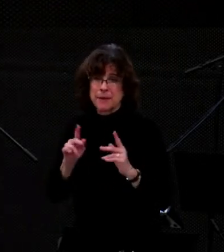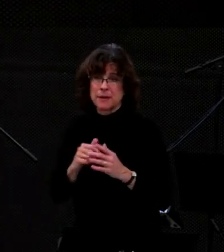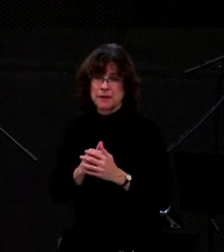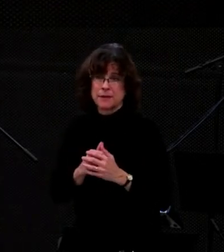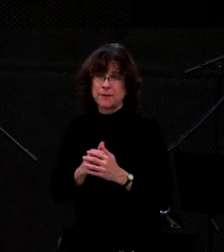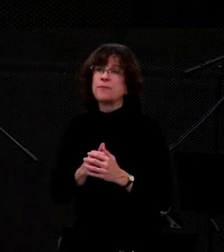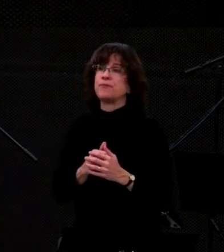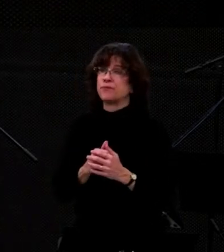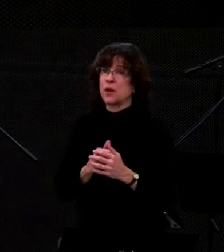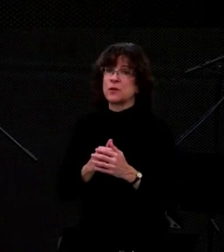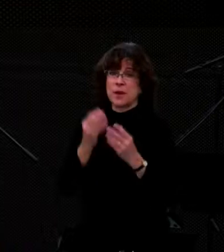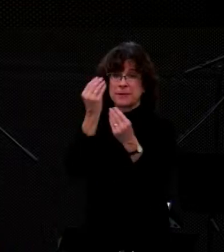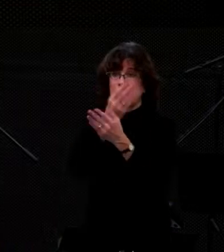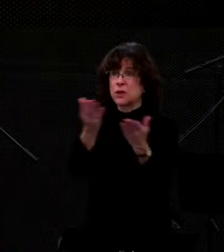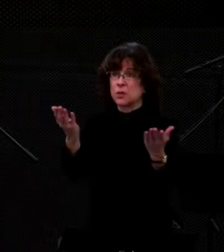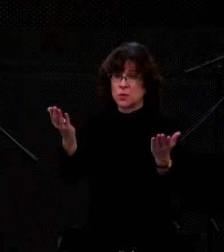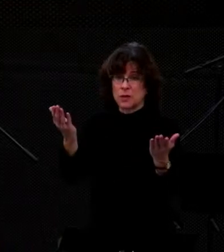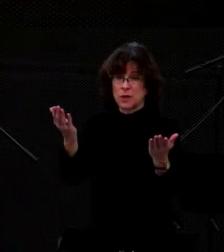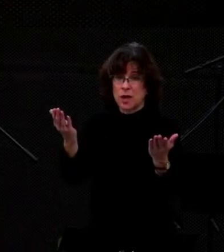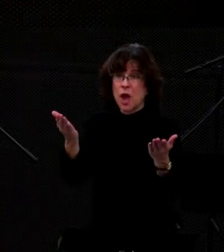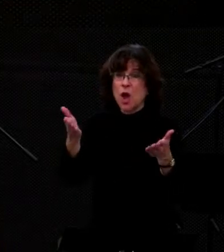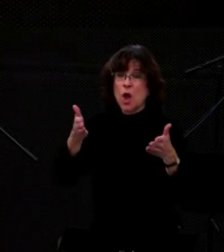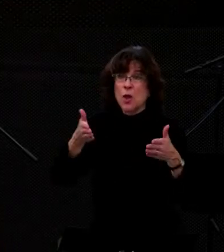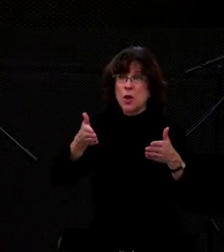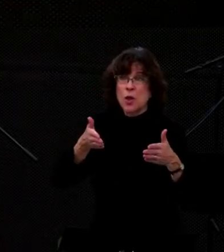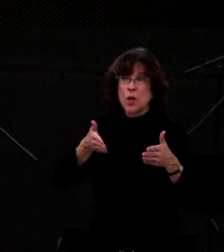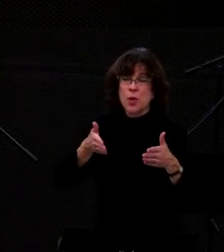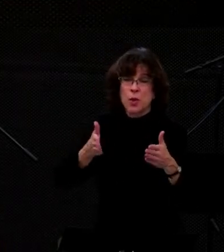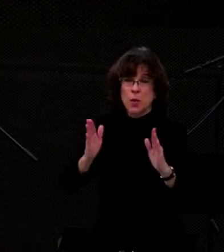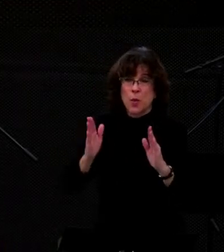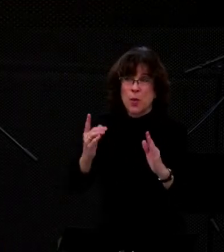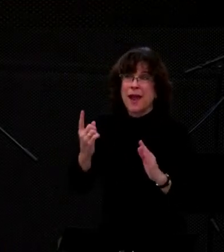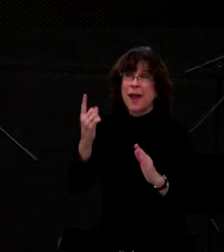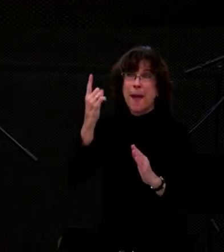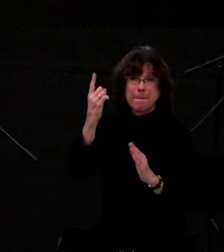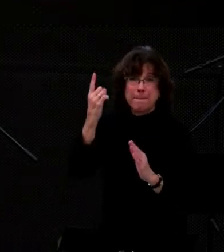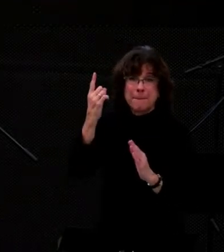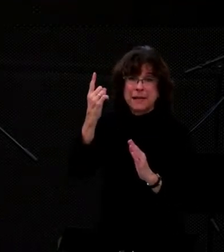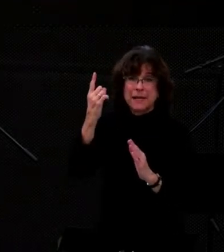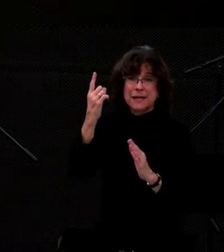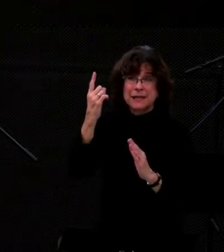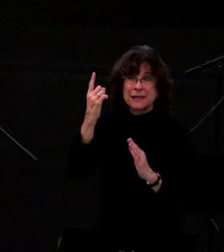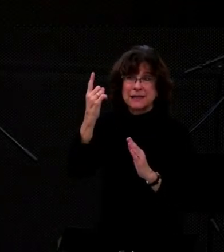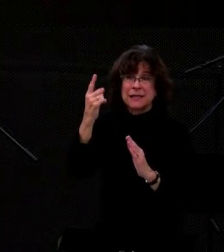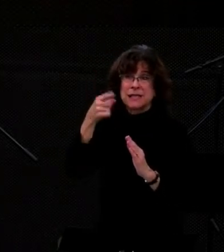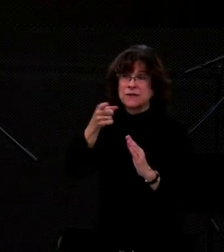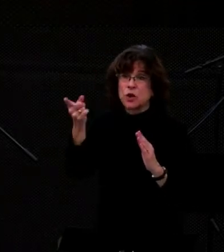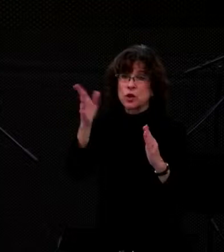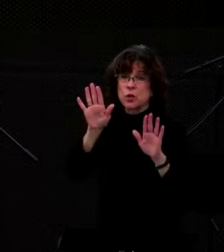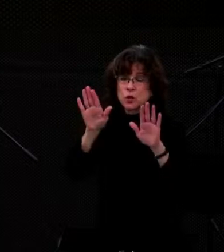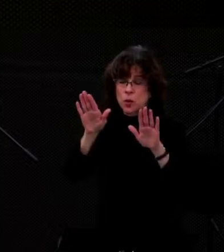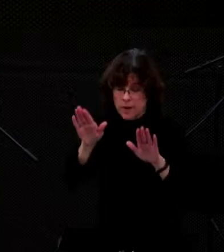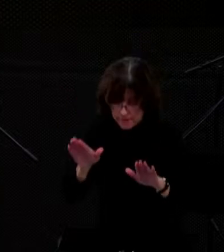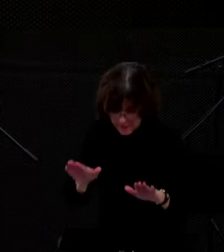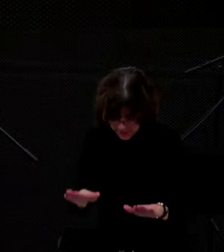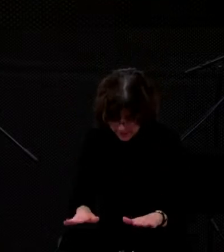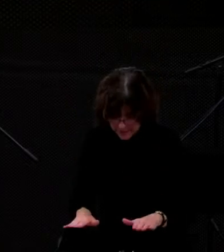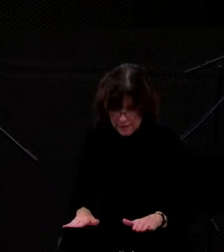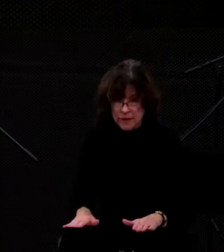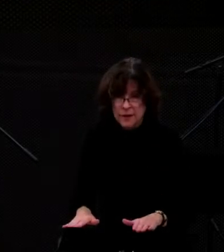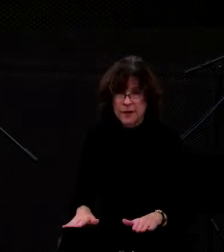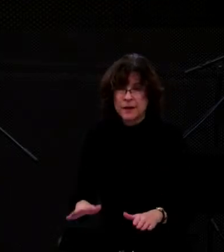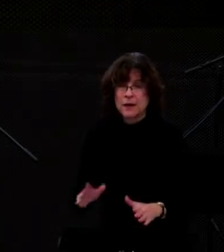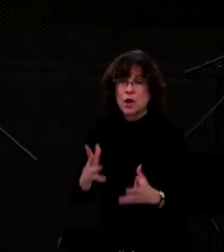up is down. The way toward greatness is to become a servant. The way to